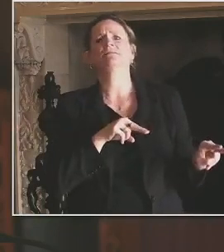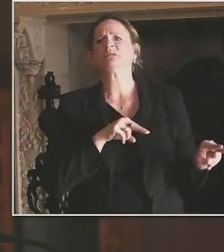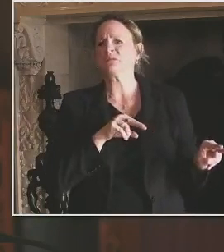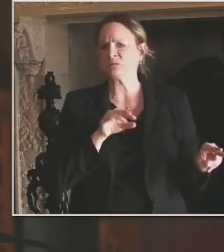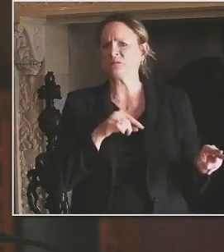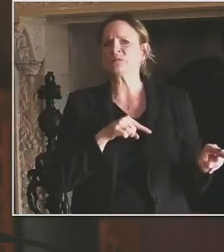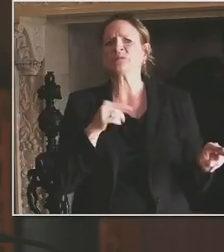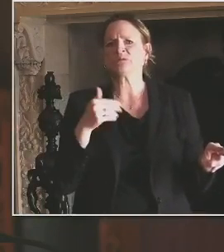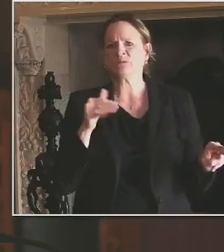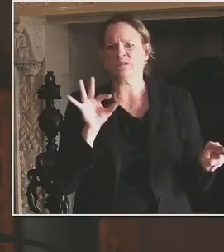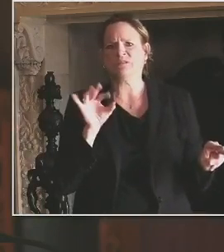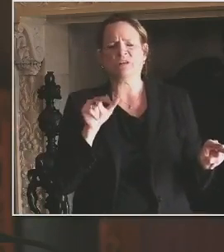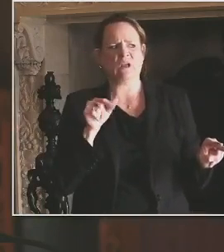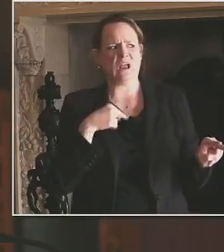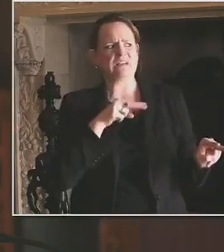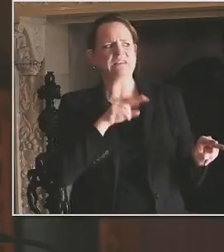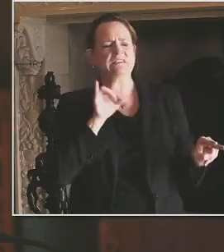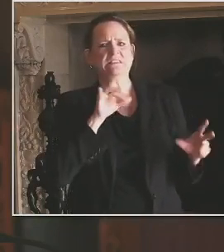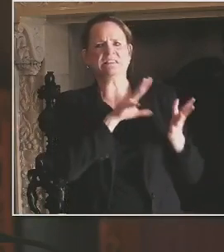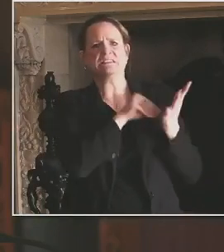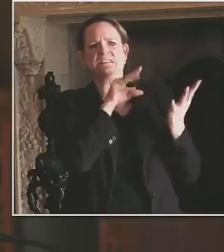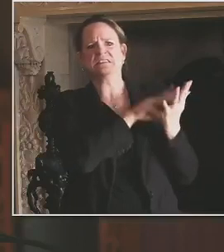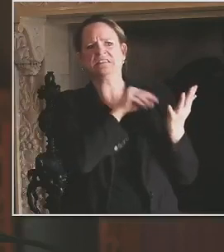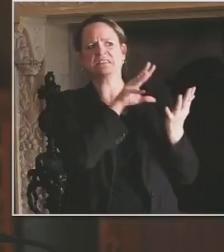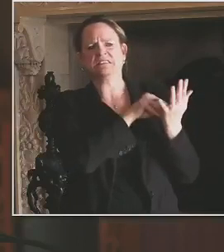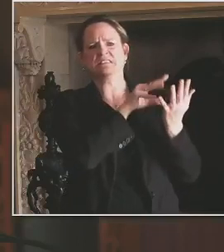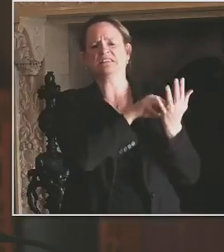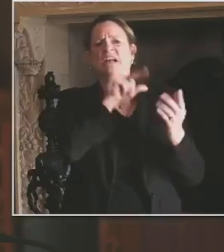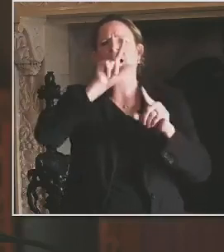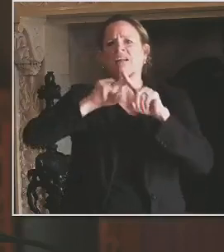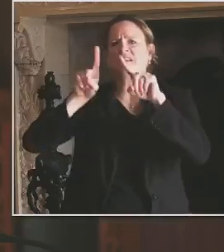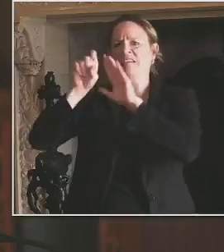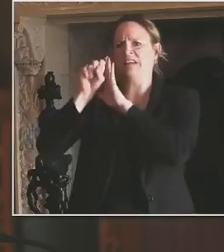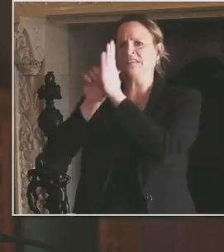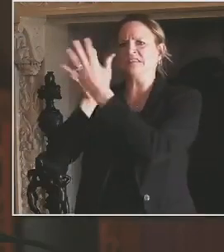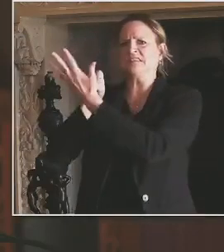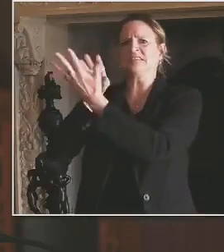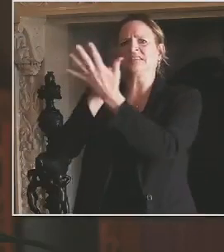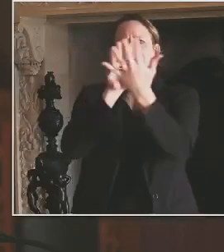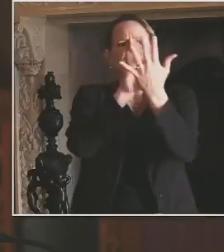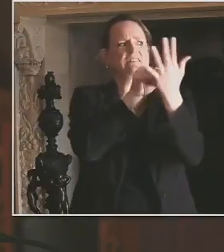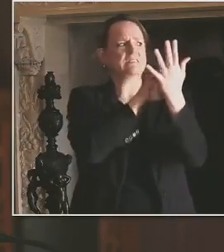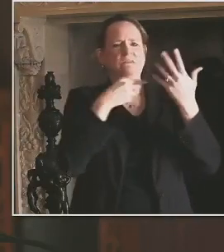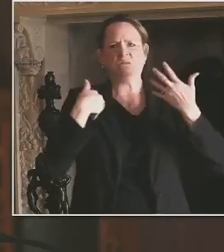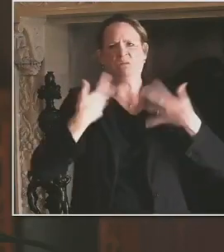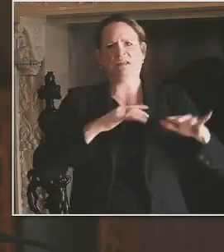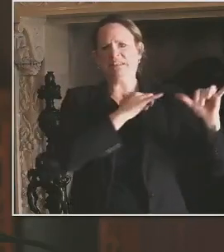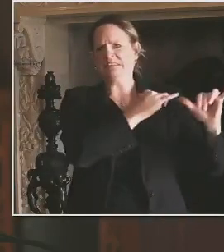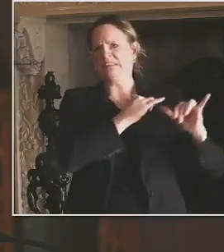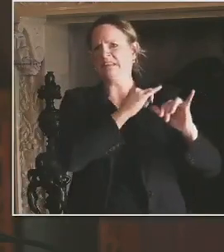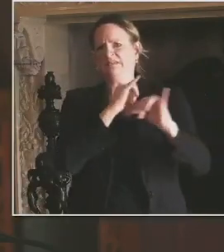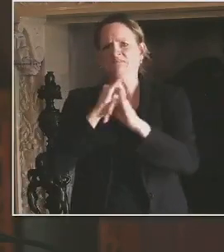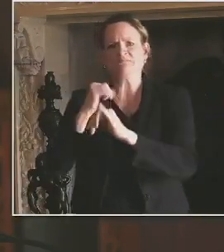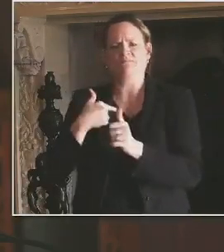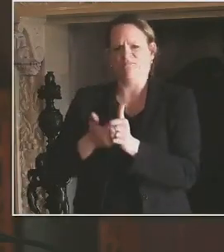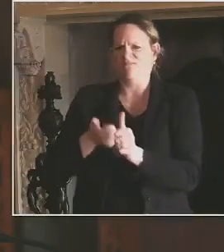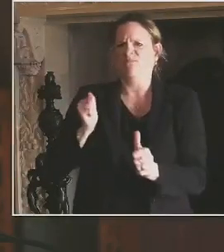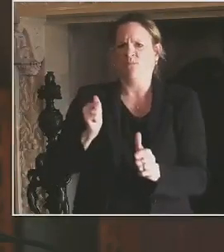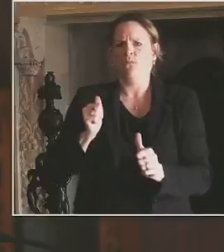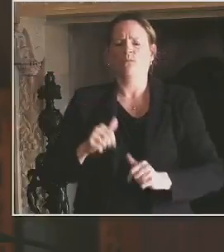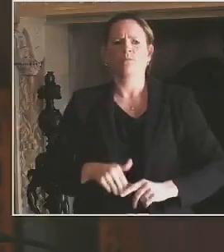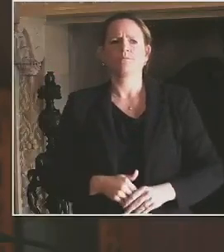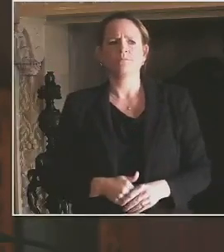that we're getting from these other states. Now really is the time, because of the way the virus operates and the